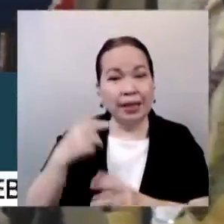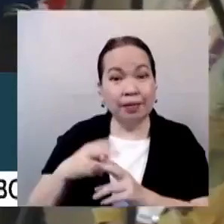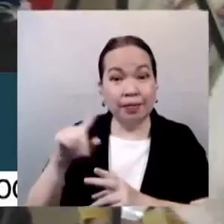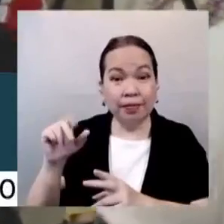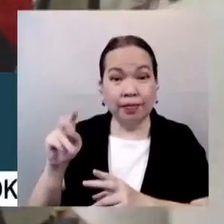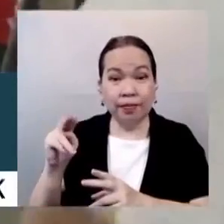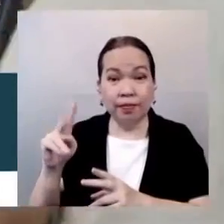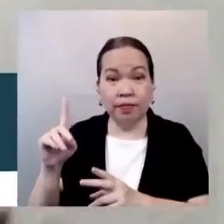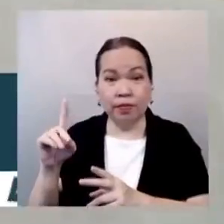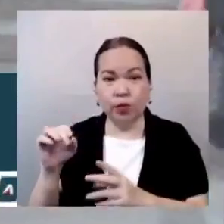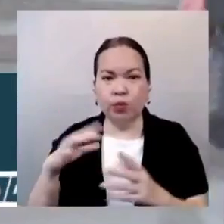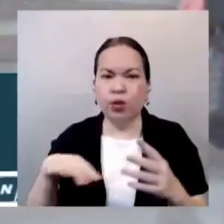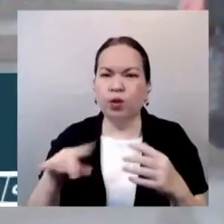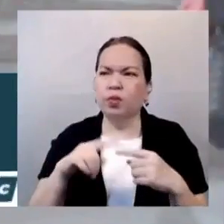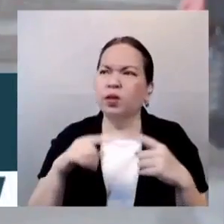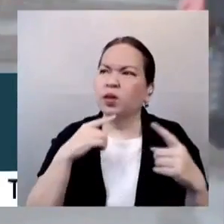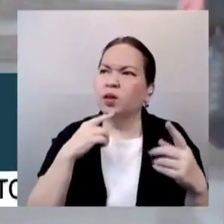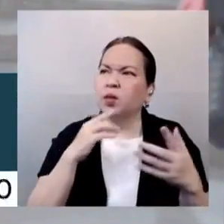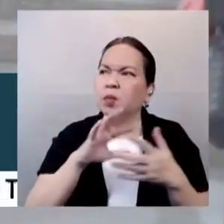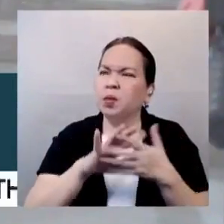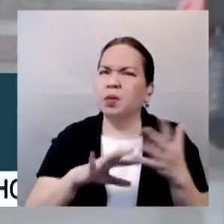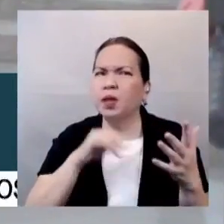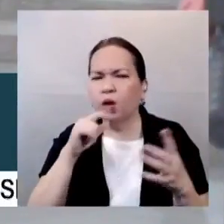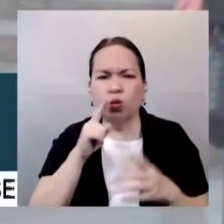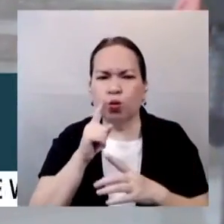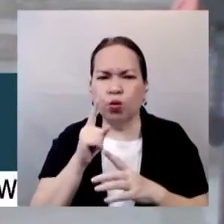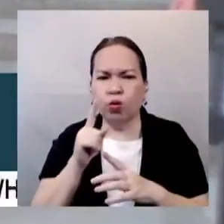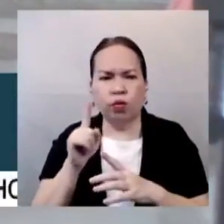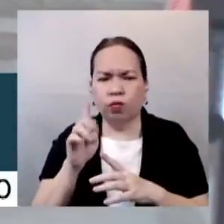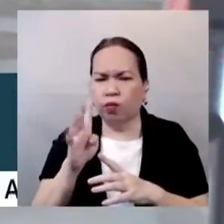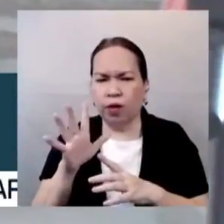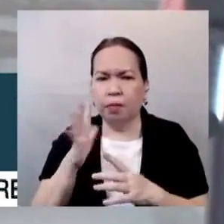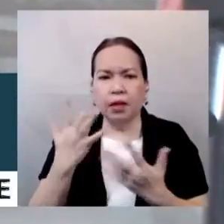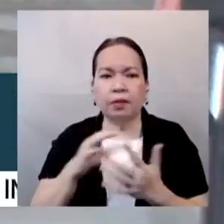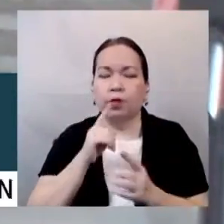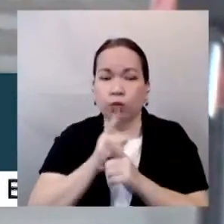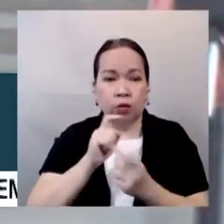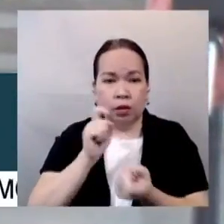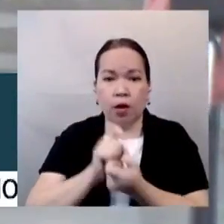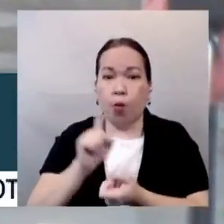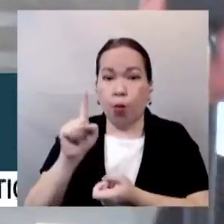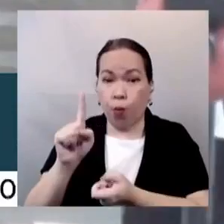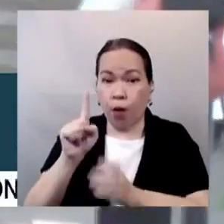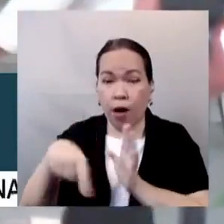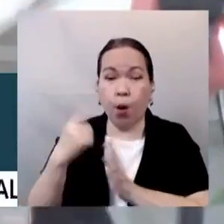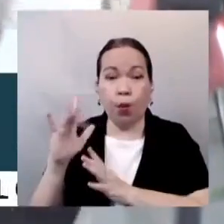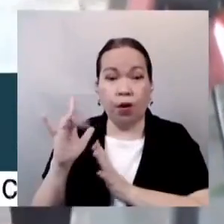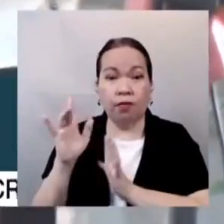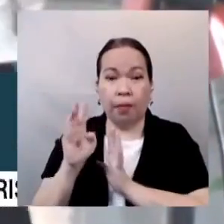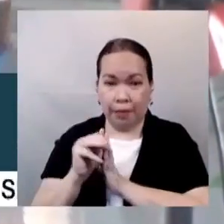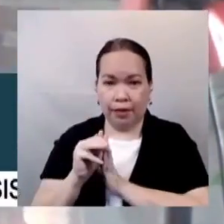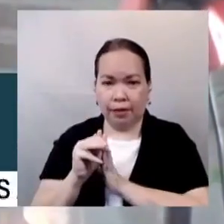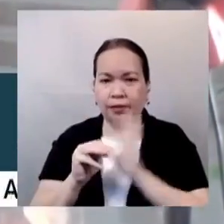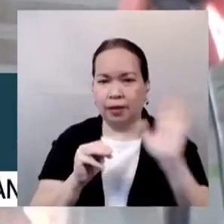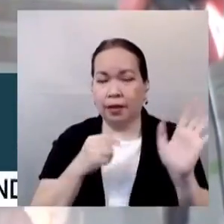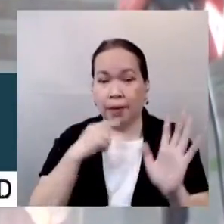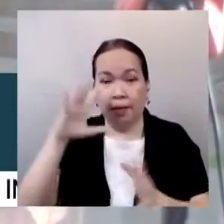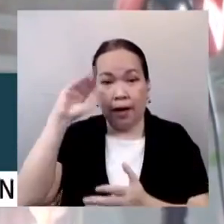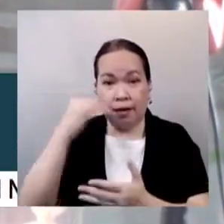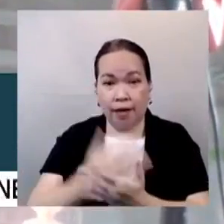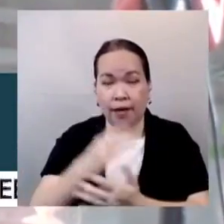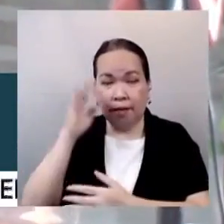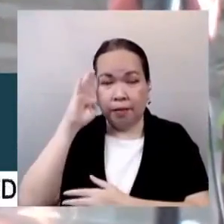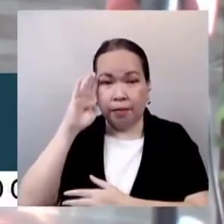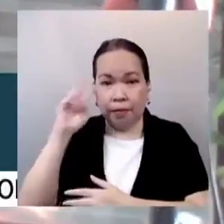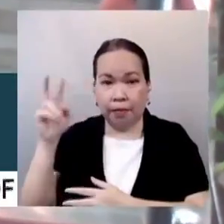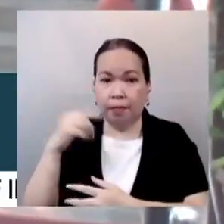to run a little longer than that, to be precise, 1 hour and 25 minutes. Ilocos Norte representative says